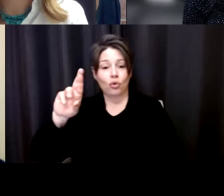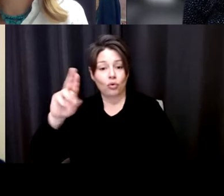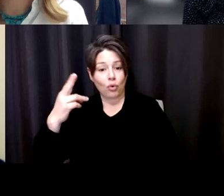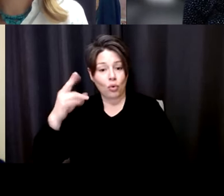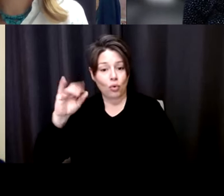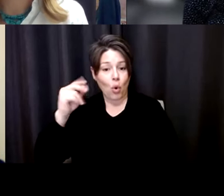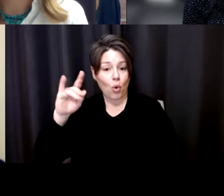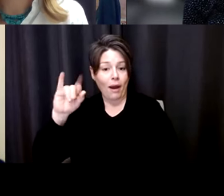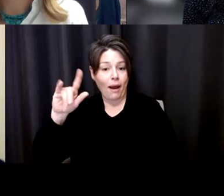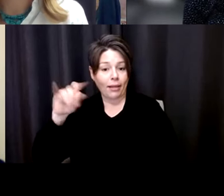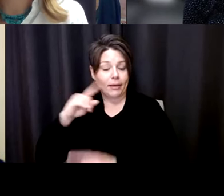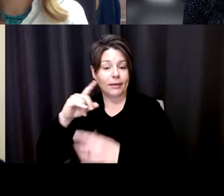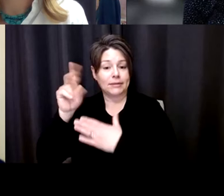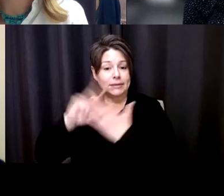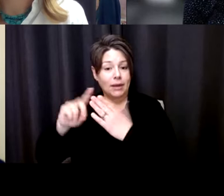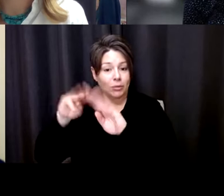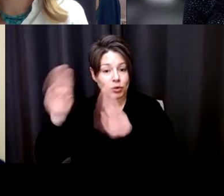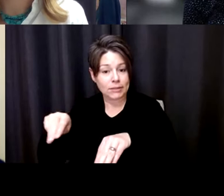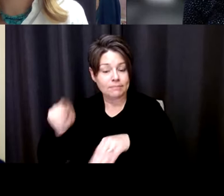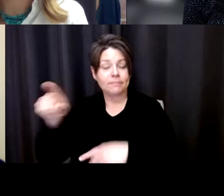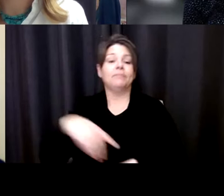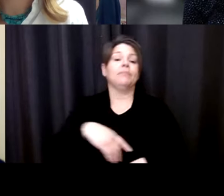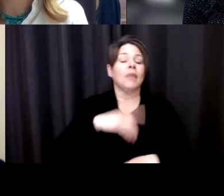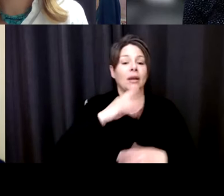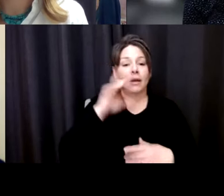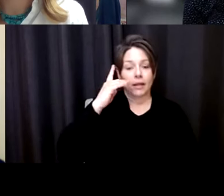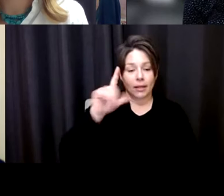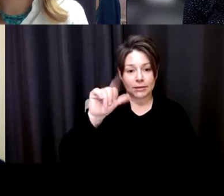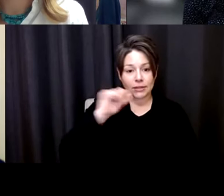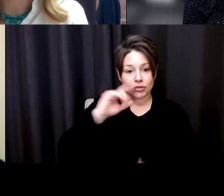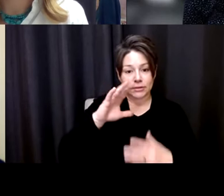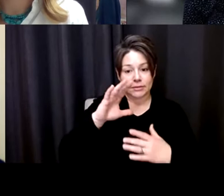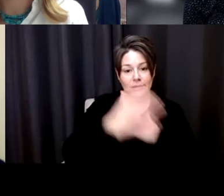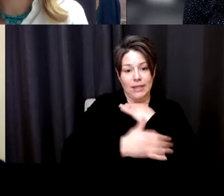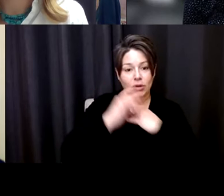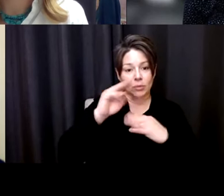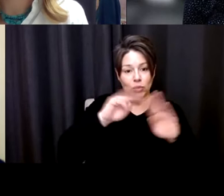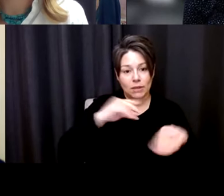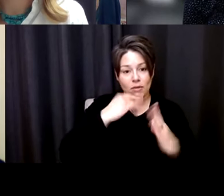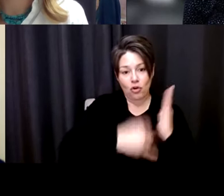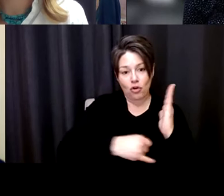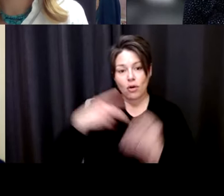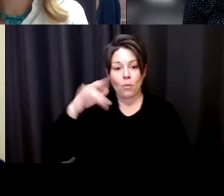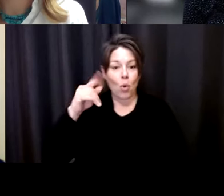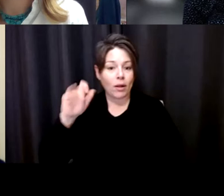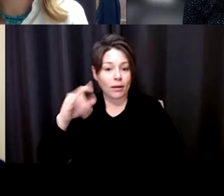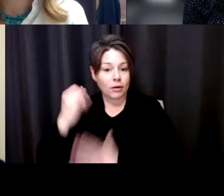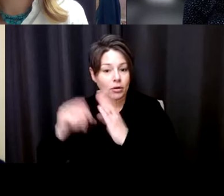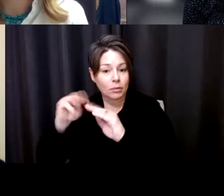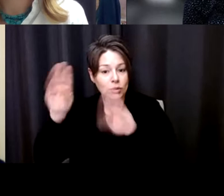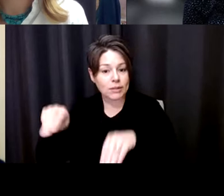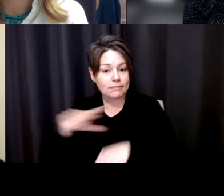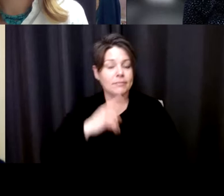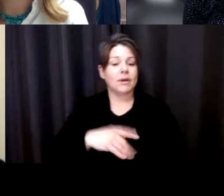of Design Museum, the Los Angeles County Museum of Art, the Portland Art Museum,